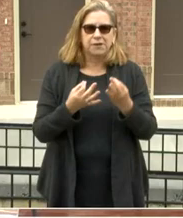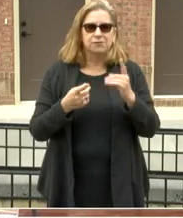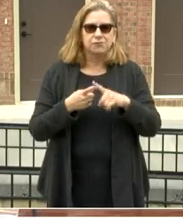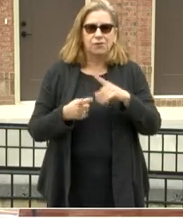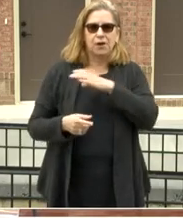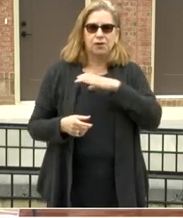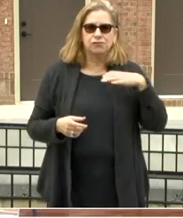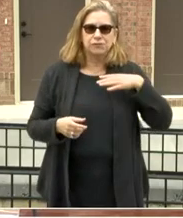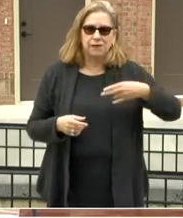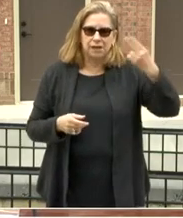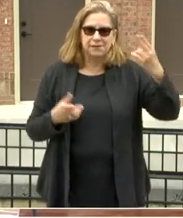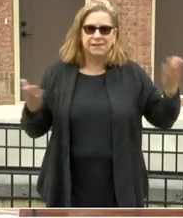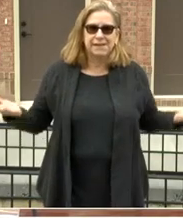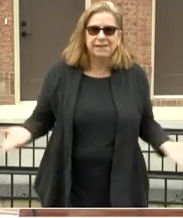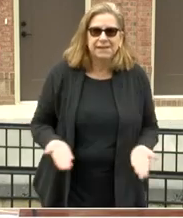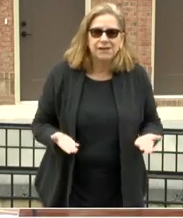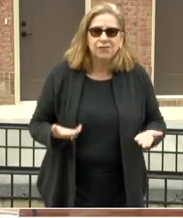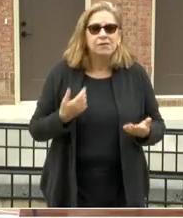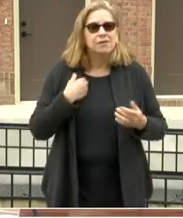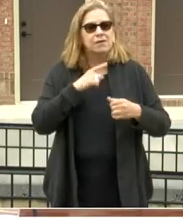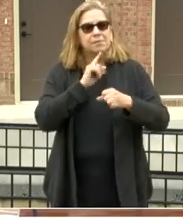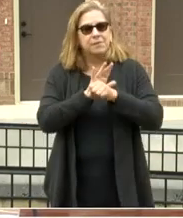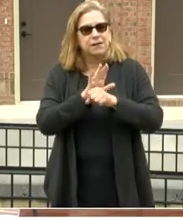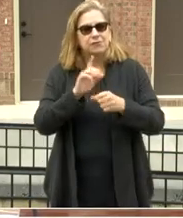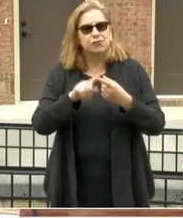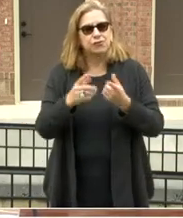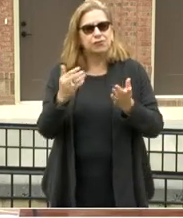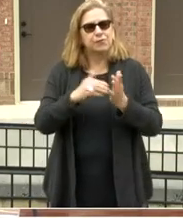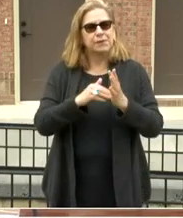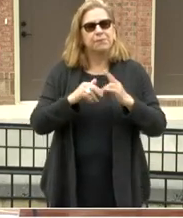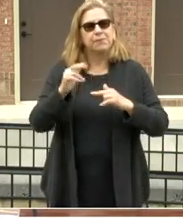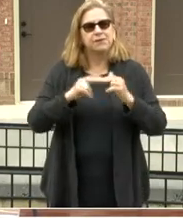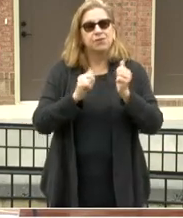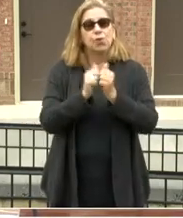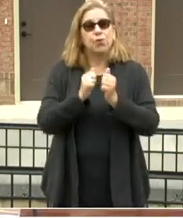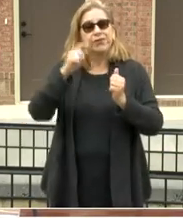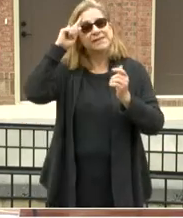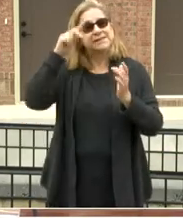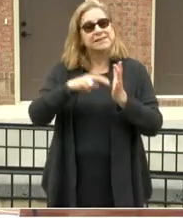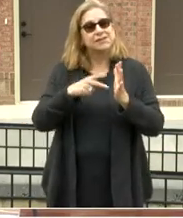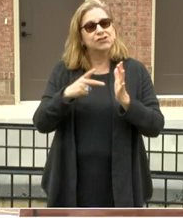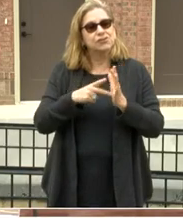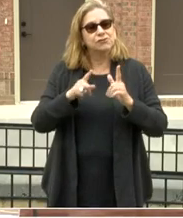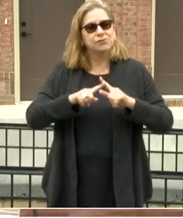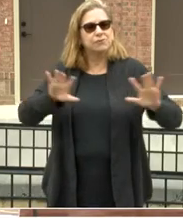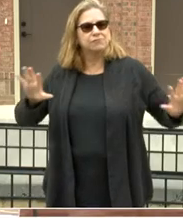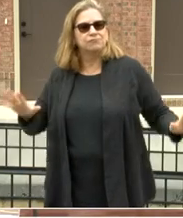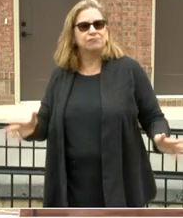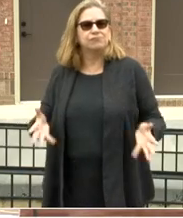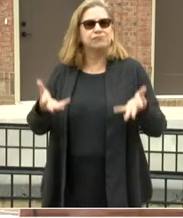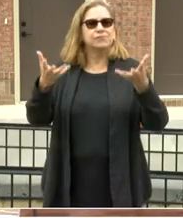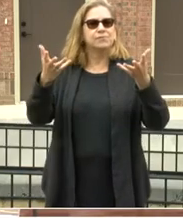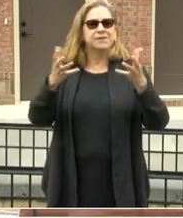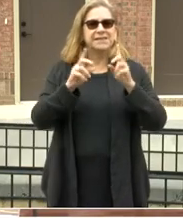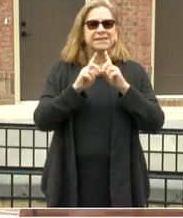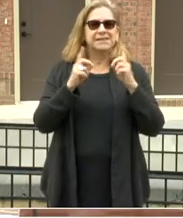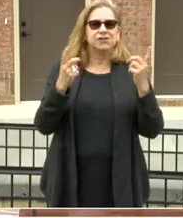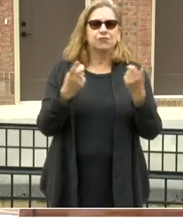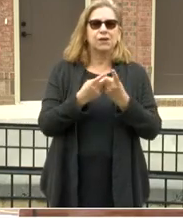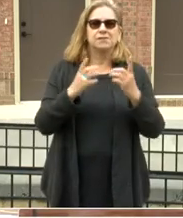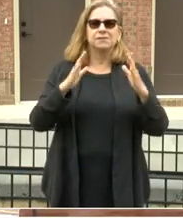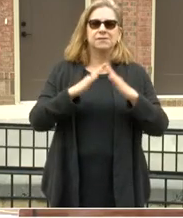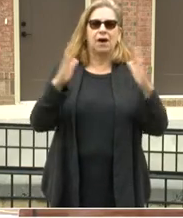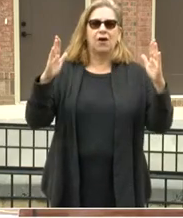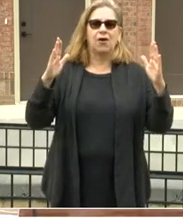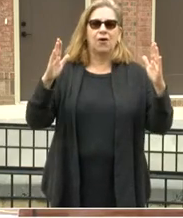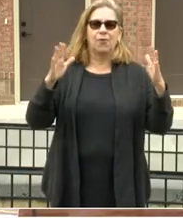with intention. District Towns is the next chapter in this important vision for St. Elizabeth's East. We're proud